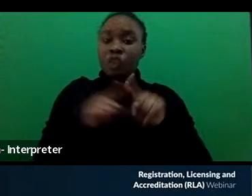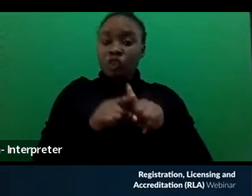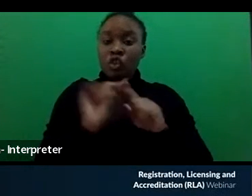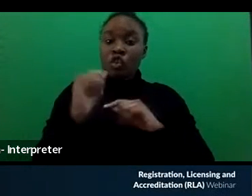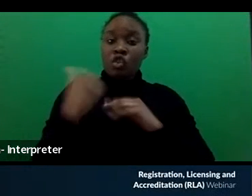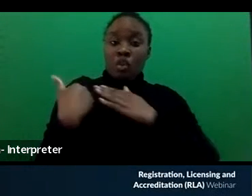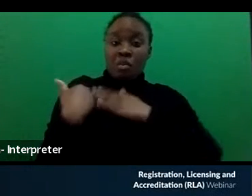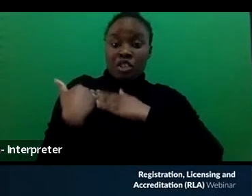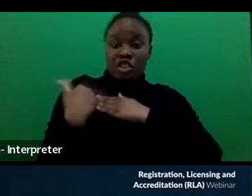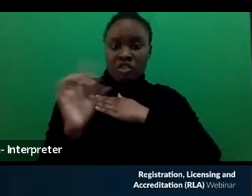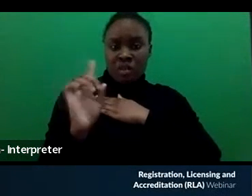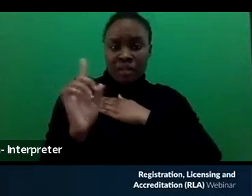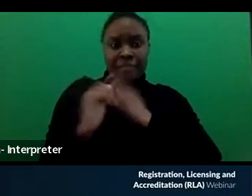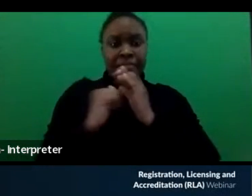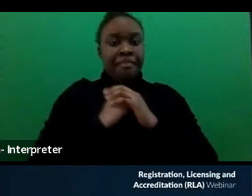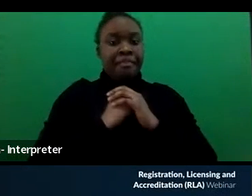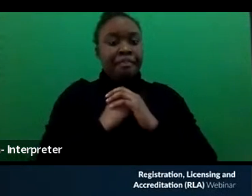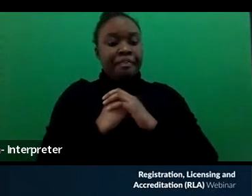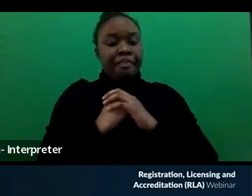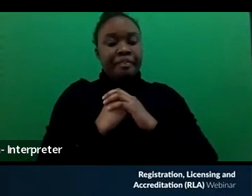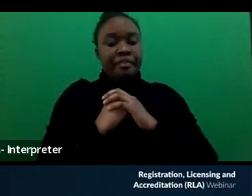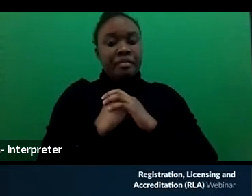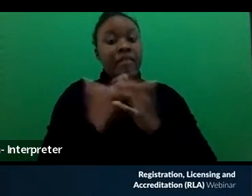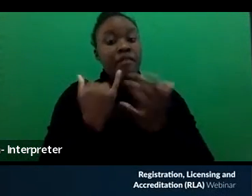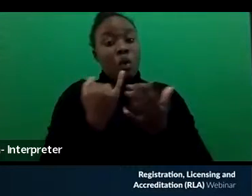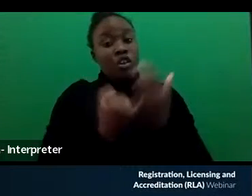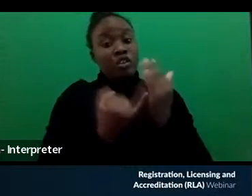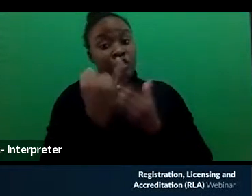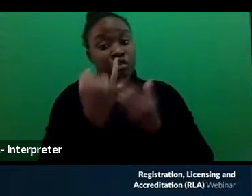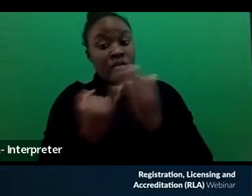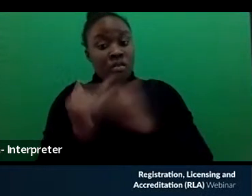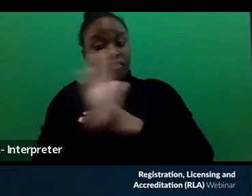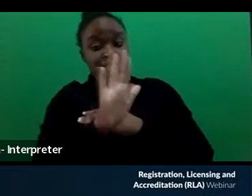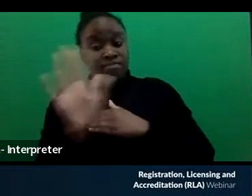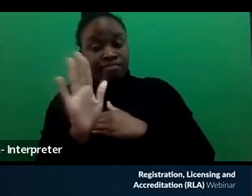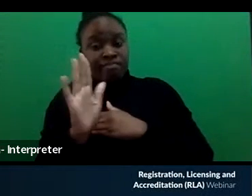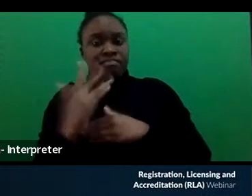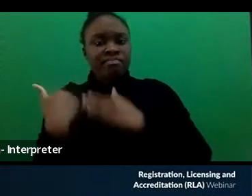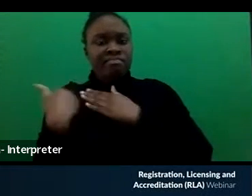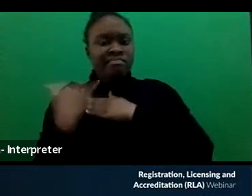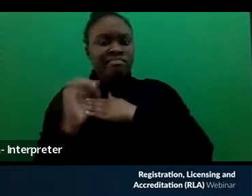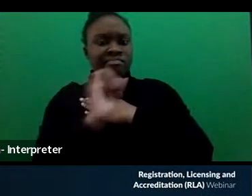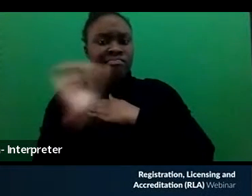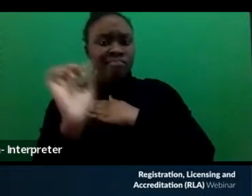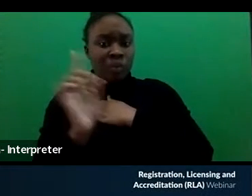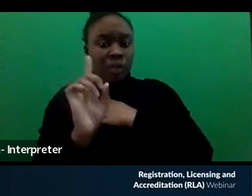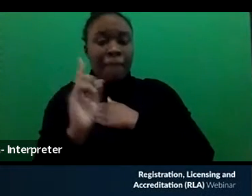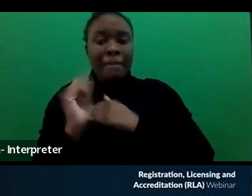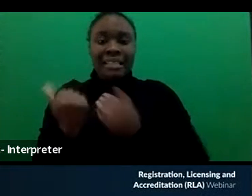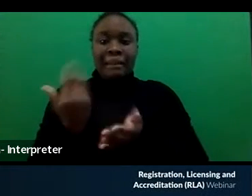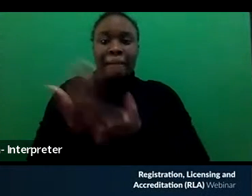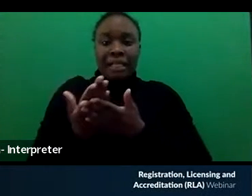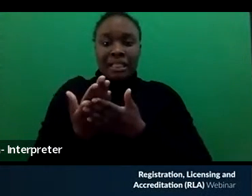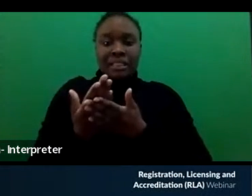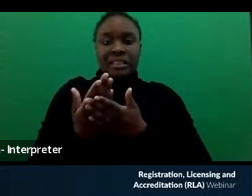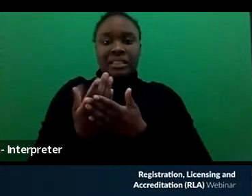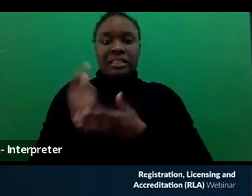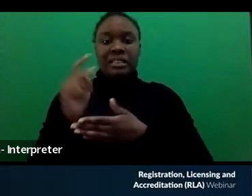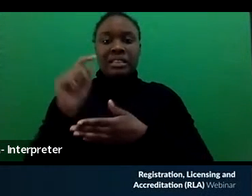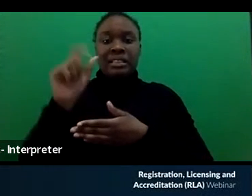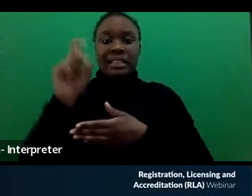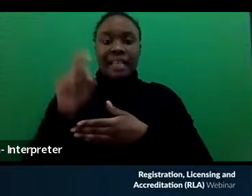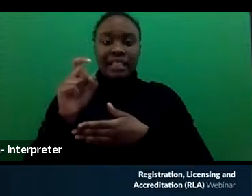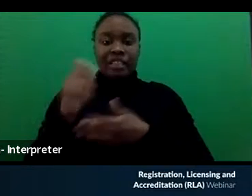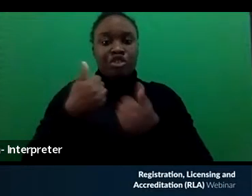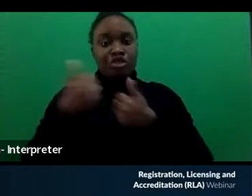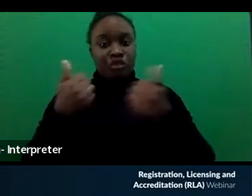obligations. So for individuals, they have to submit returns according to the notification. When